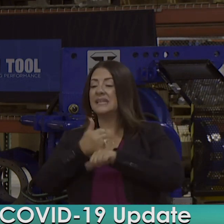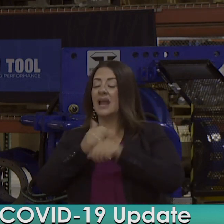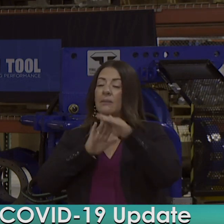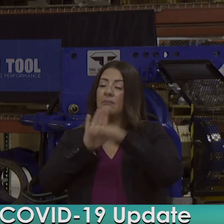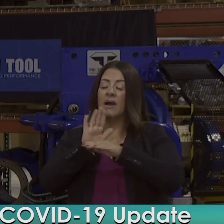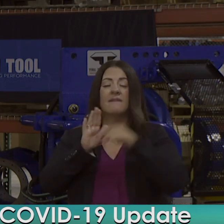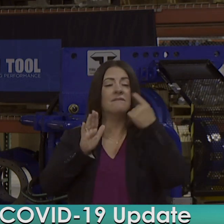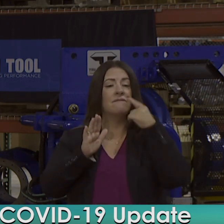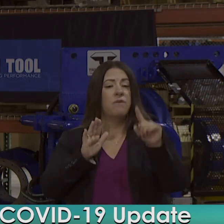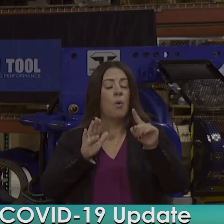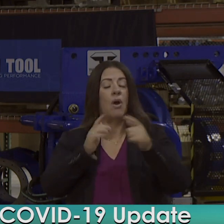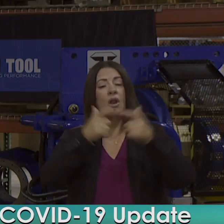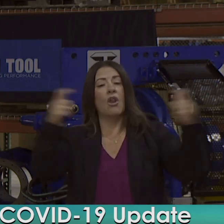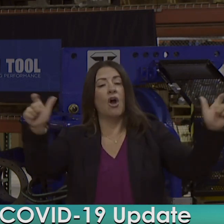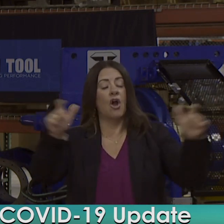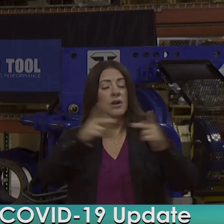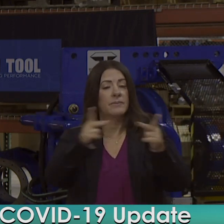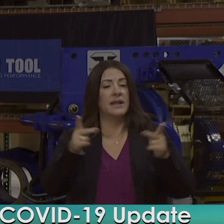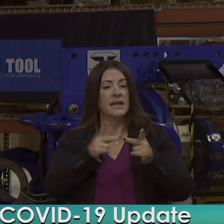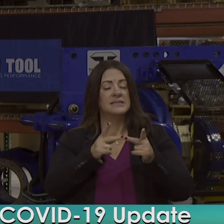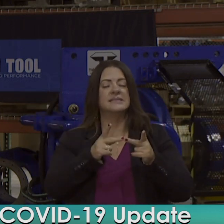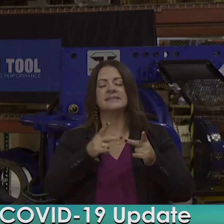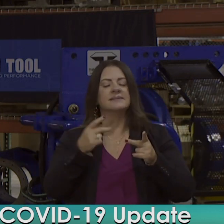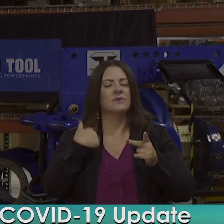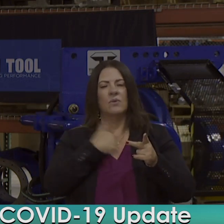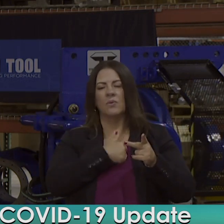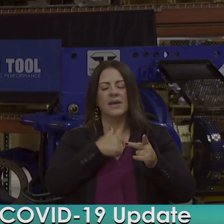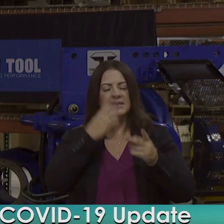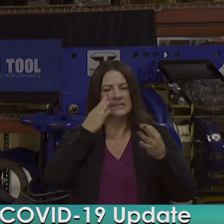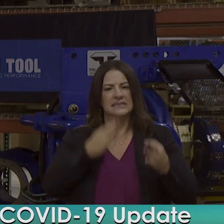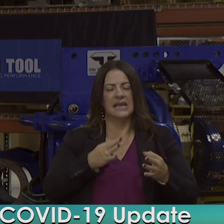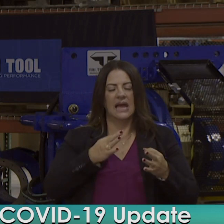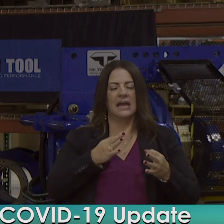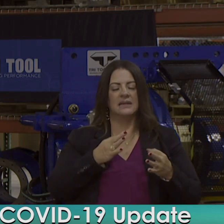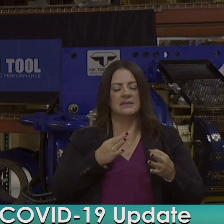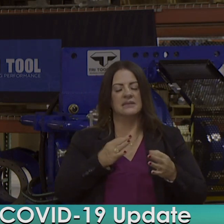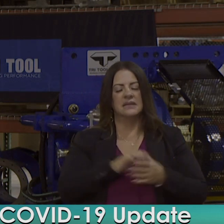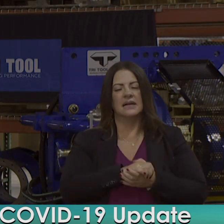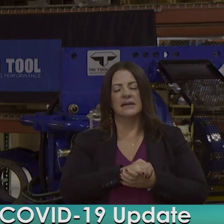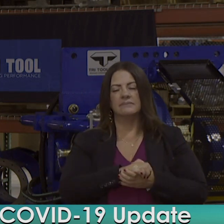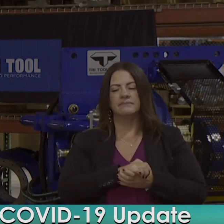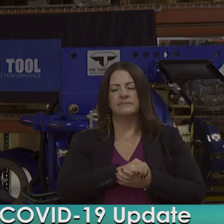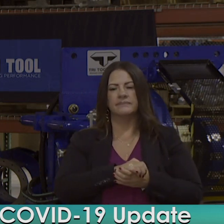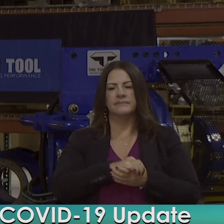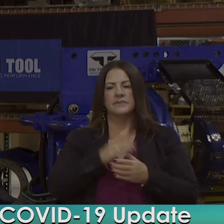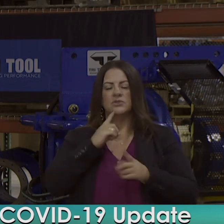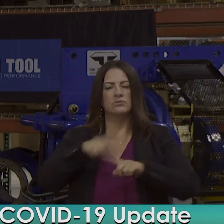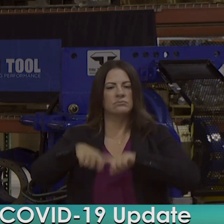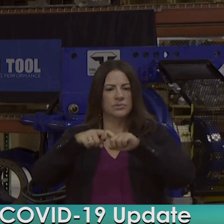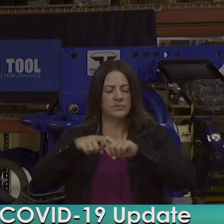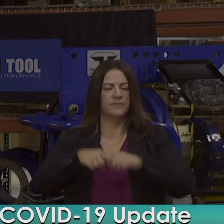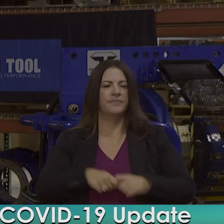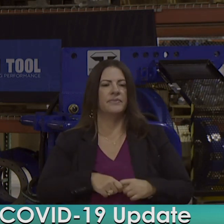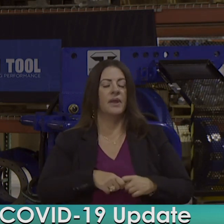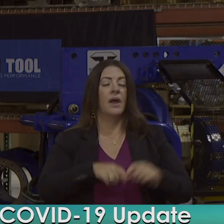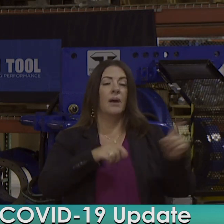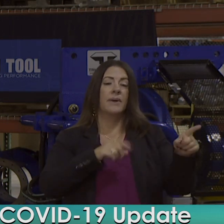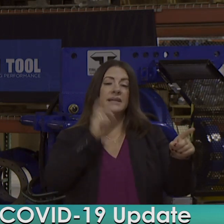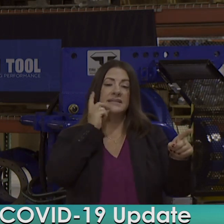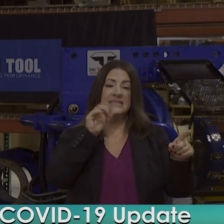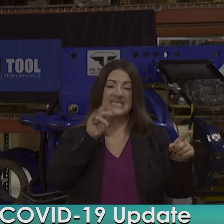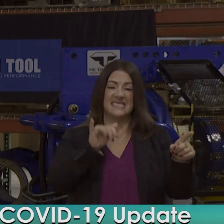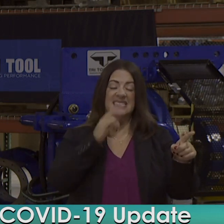their credit, recognized that and made that public. That is the case. We are at pause, have been